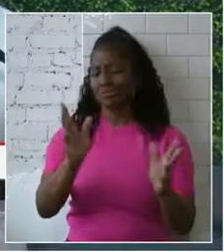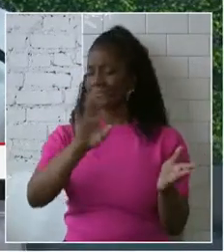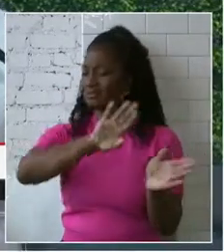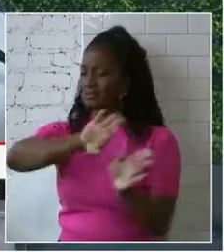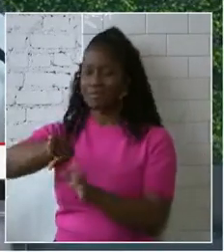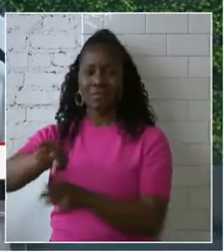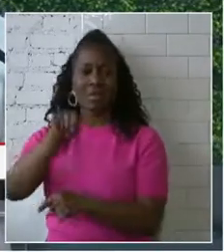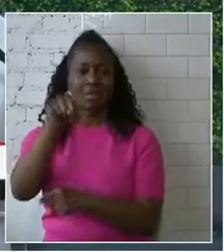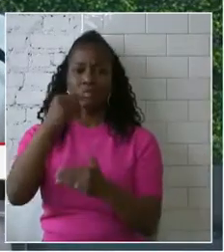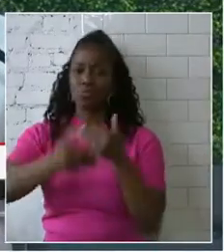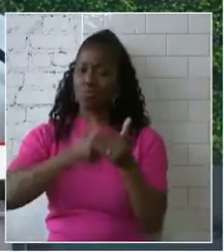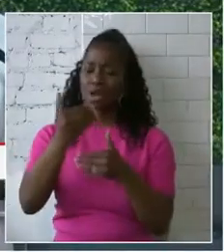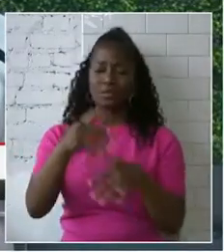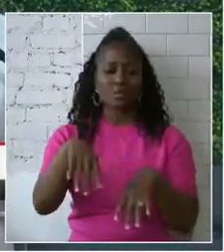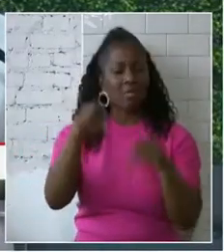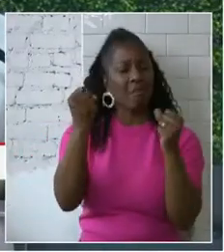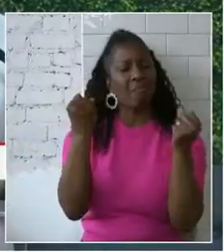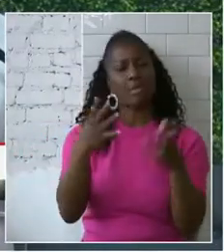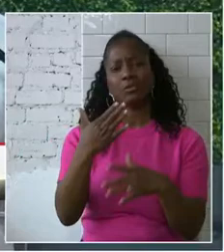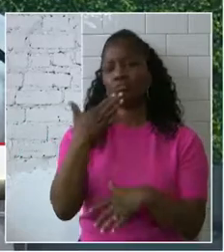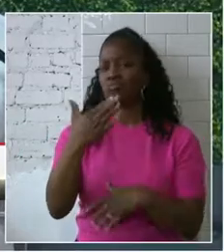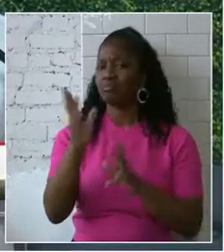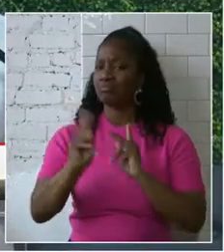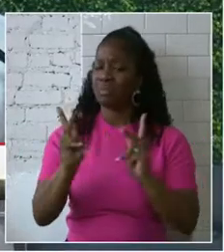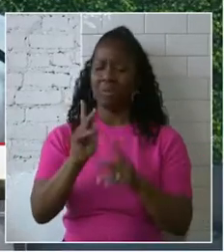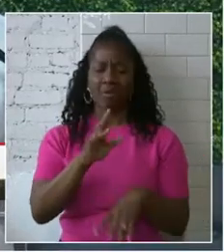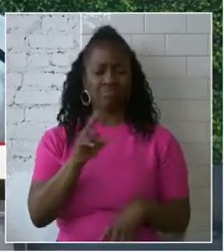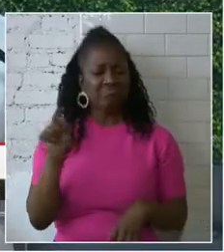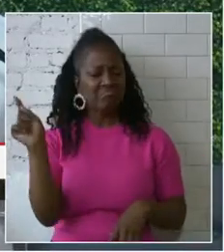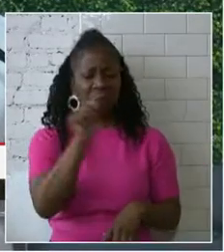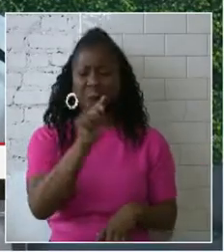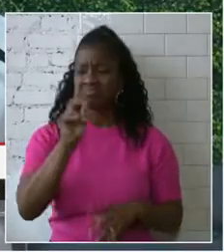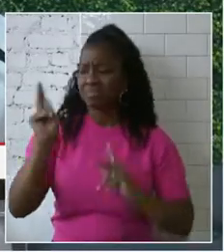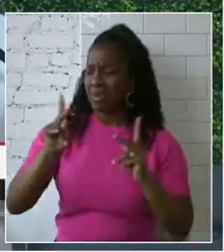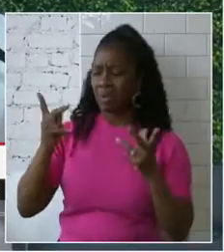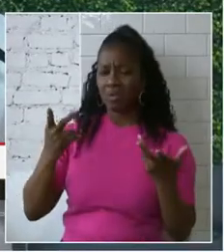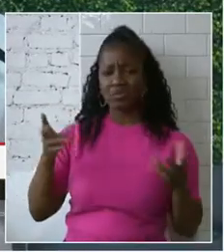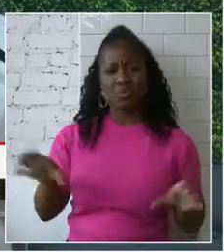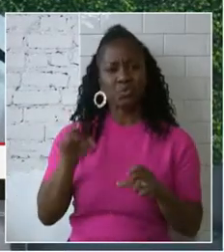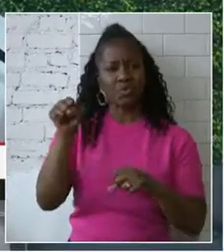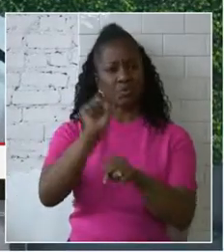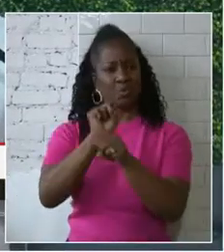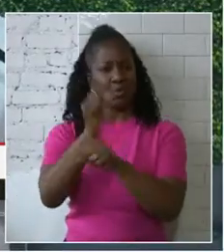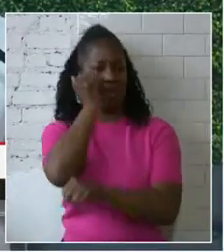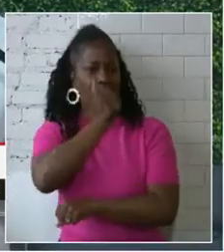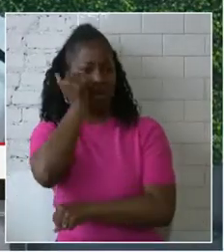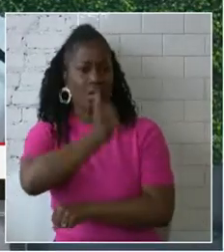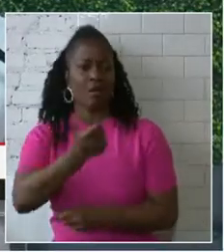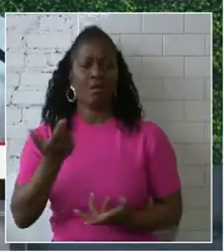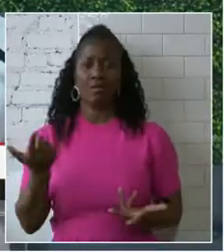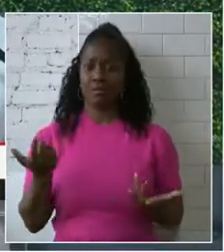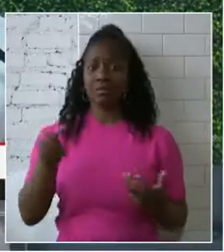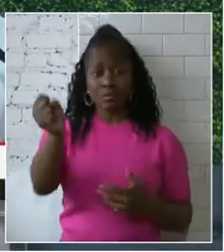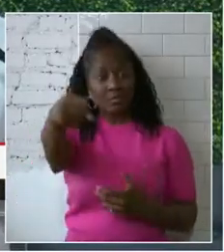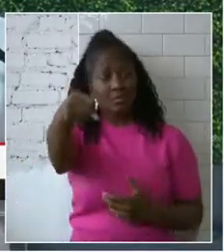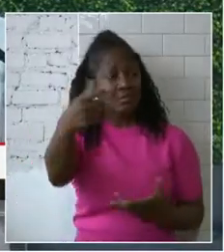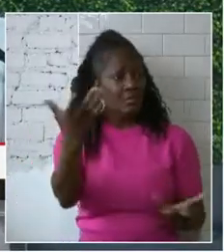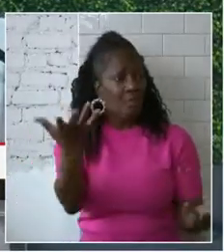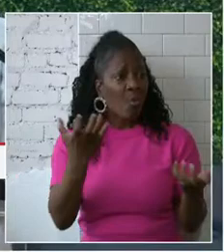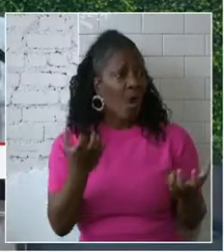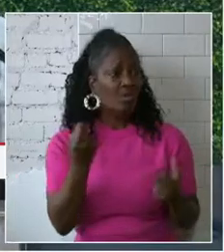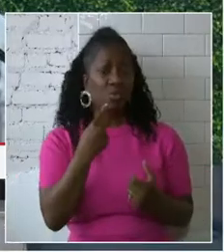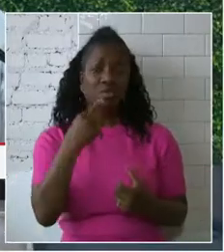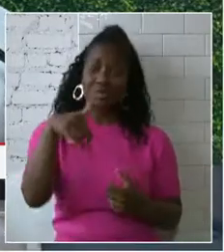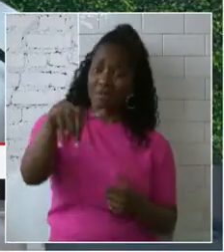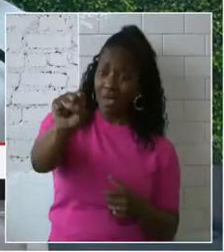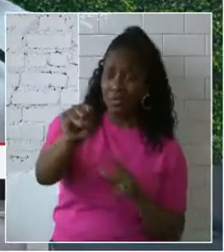these good people all around me do this work every single day. And yes, we want somebody to say